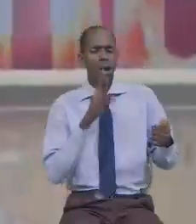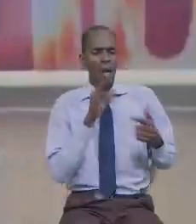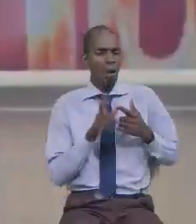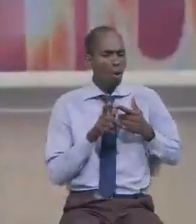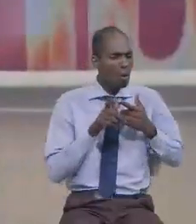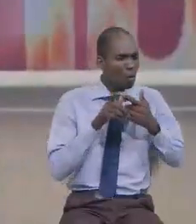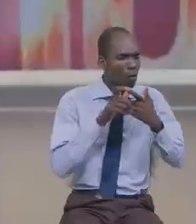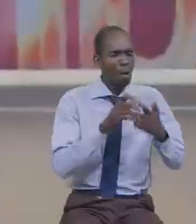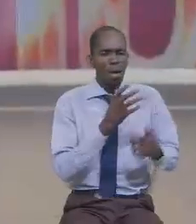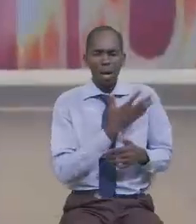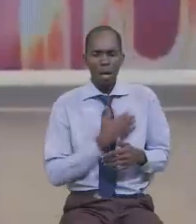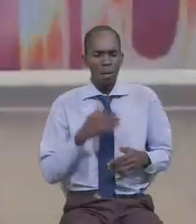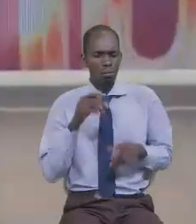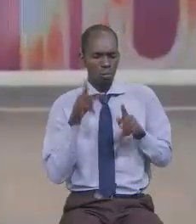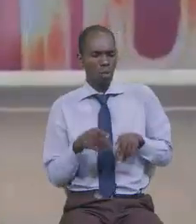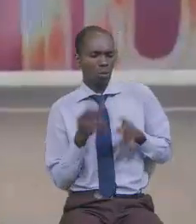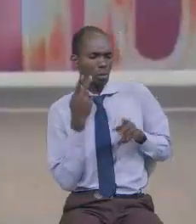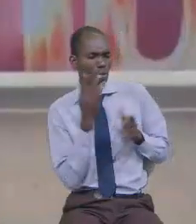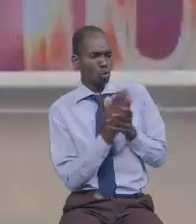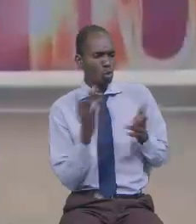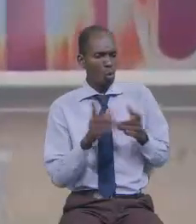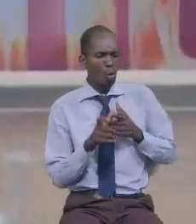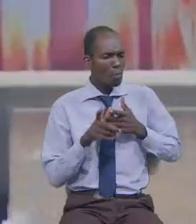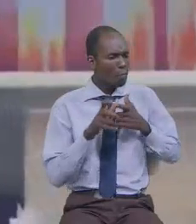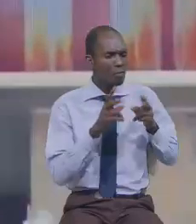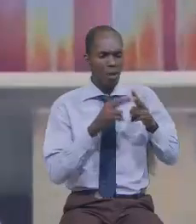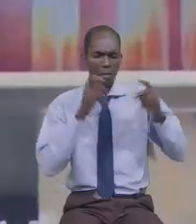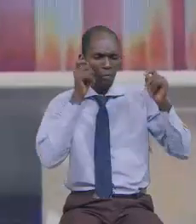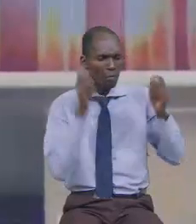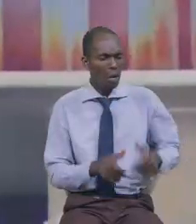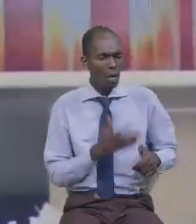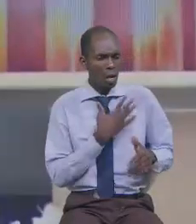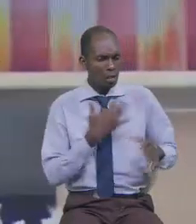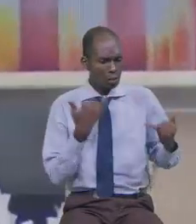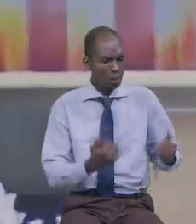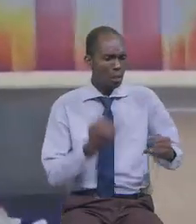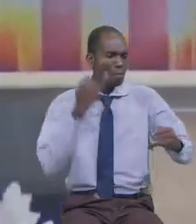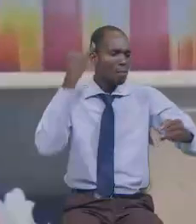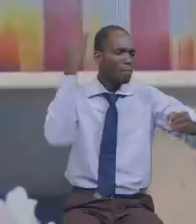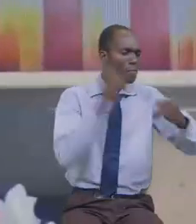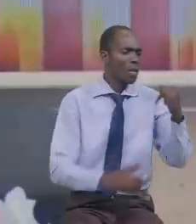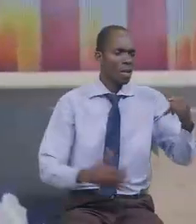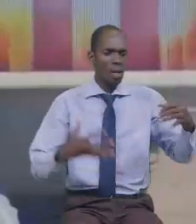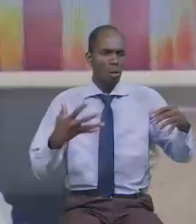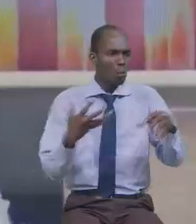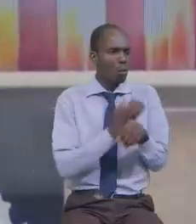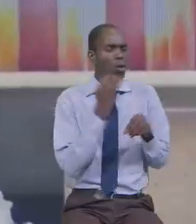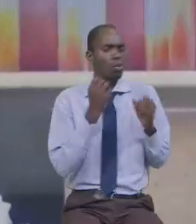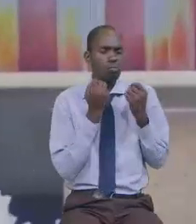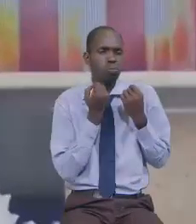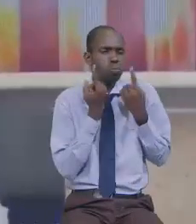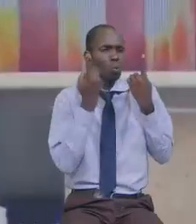sees somebody running so fast and then breaks through to the line unexpectedly, it